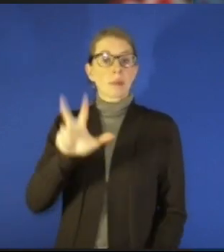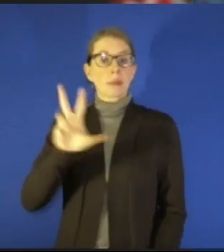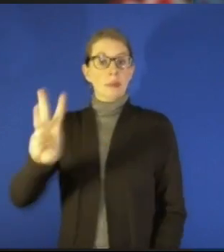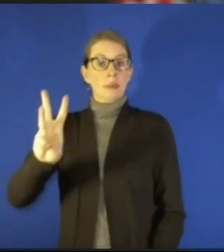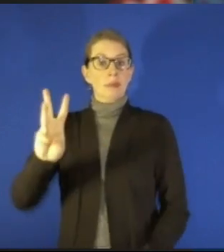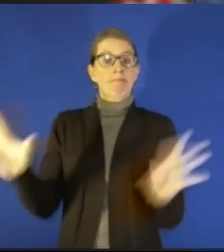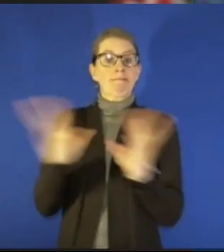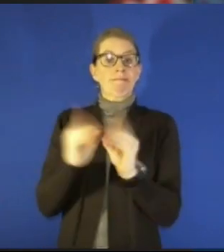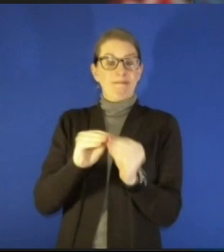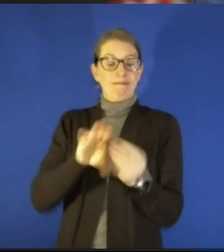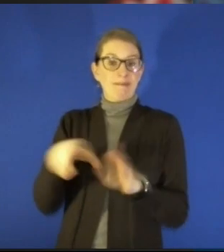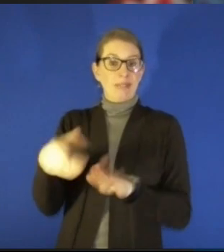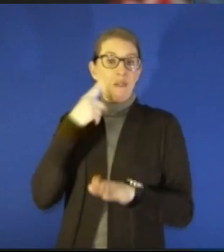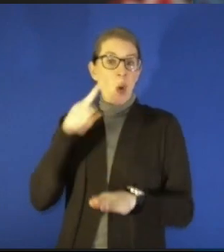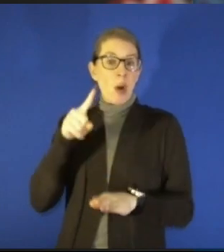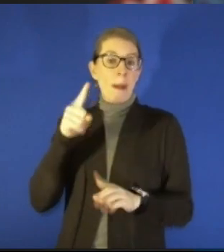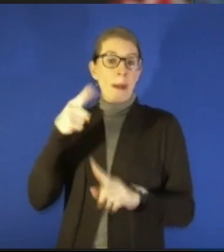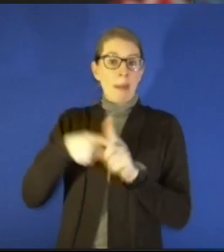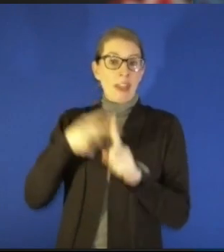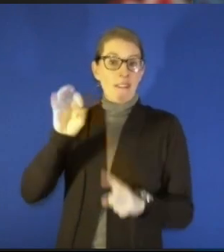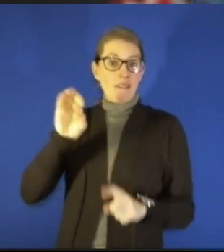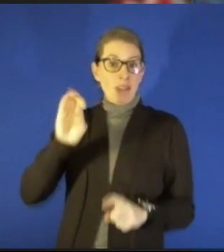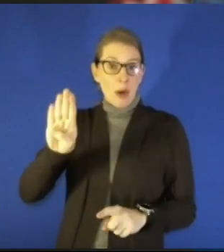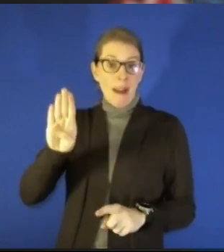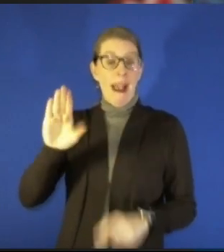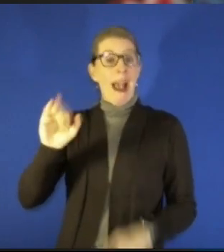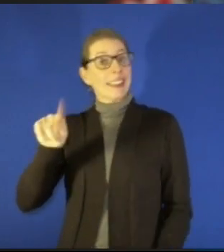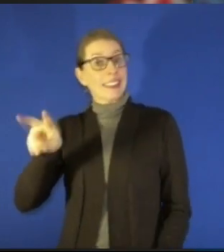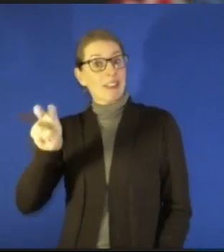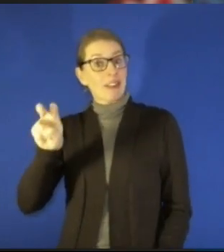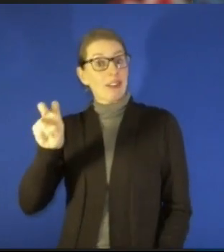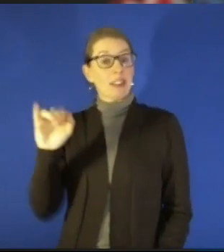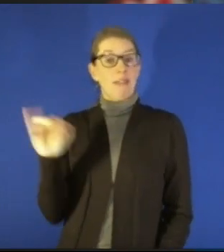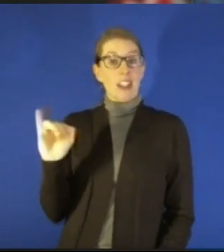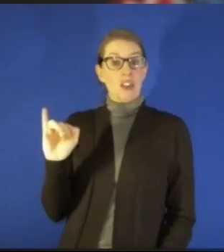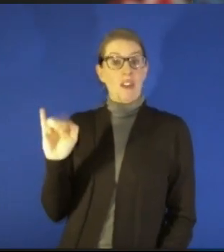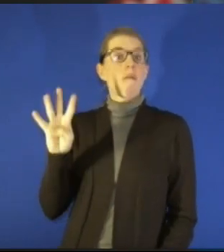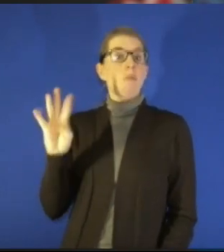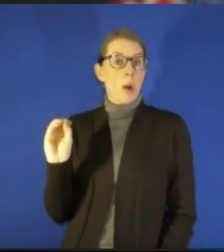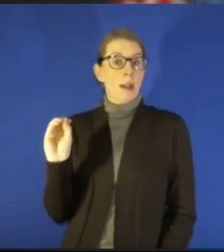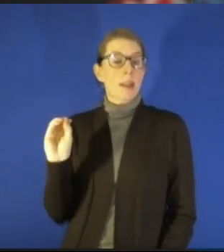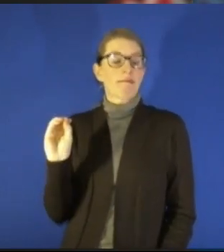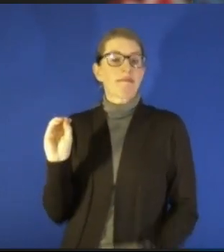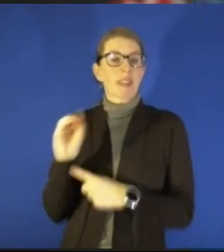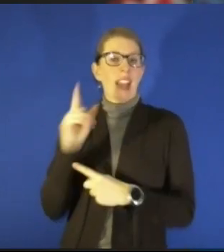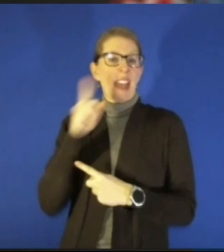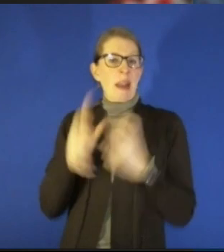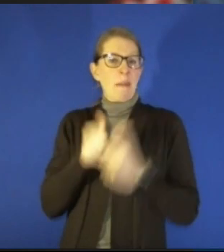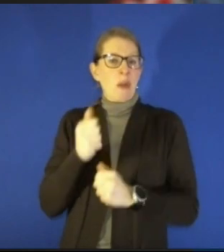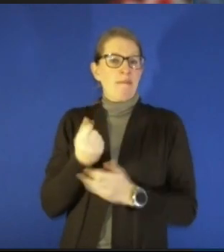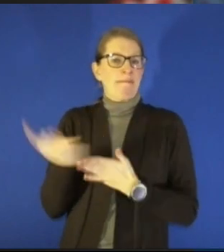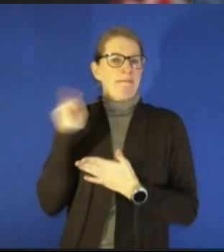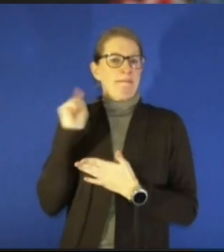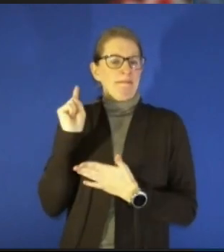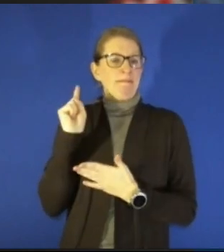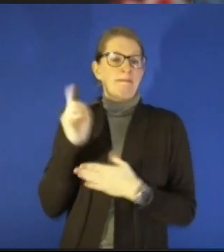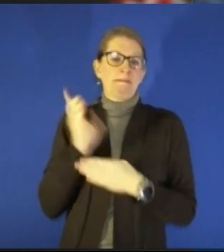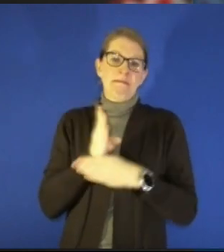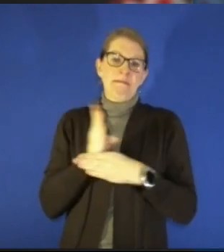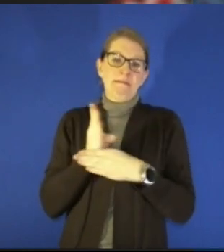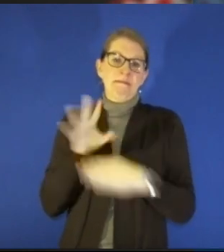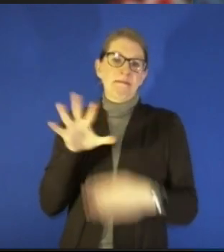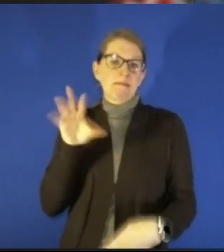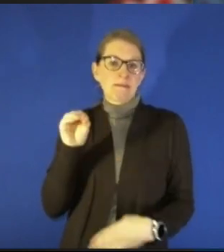deaths for February. As far as active infections, we have 40 active infections. I think most of last week we were in that mid-50s. 4